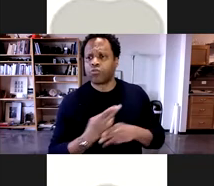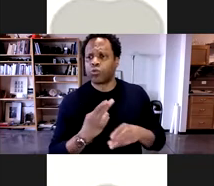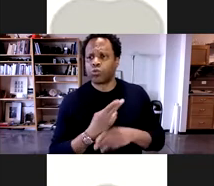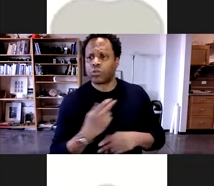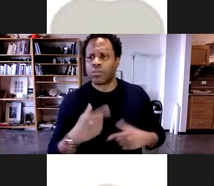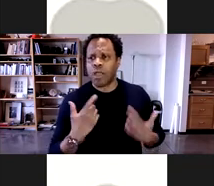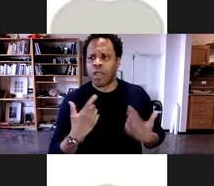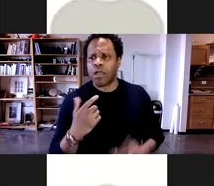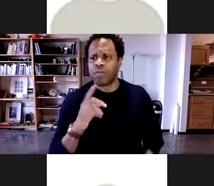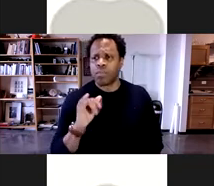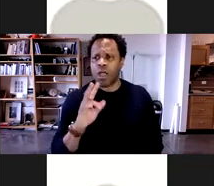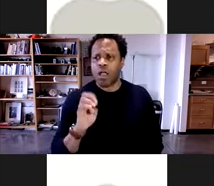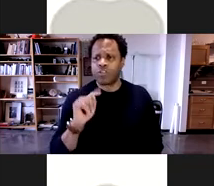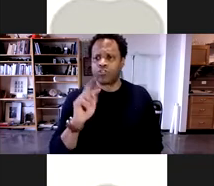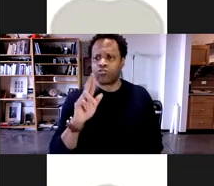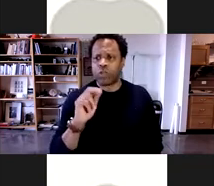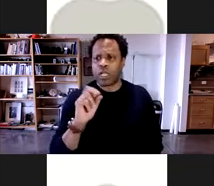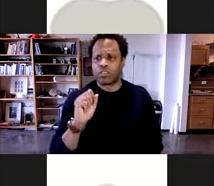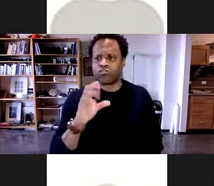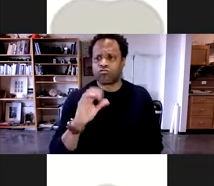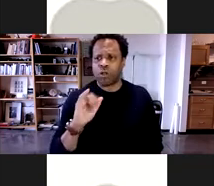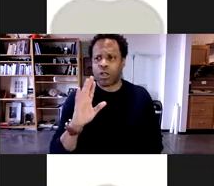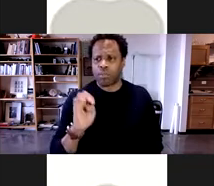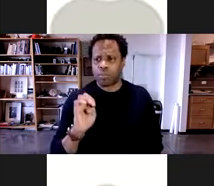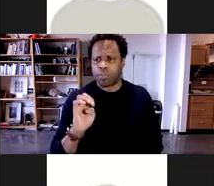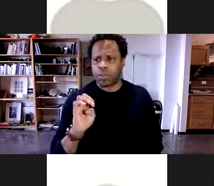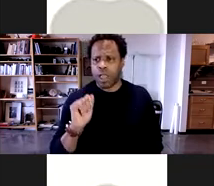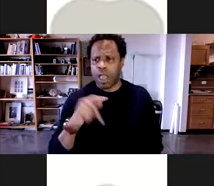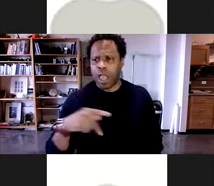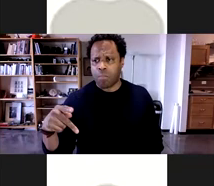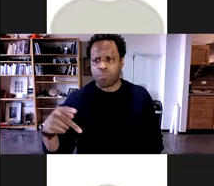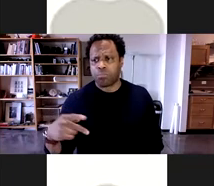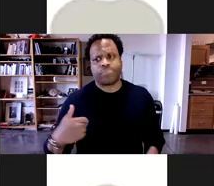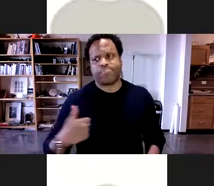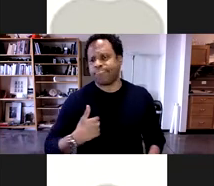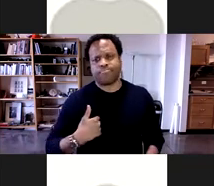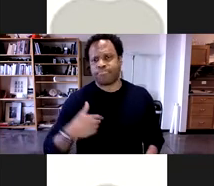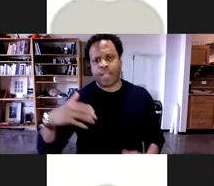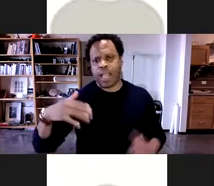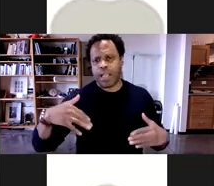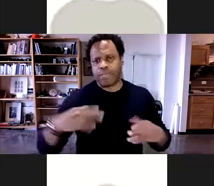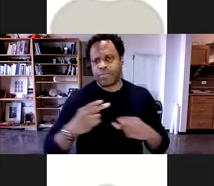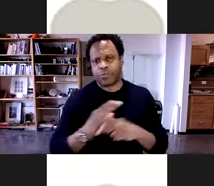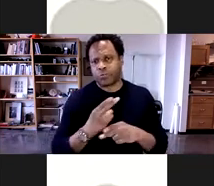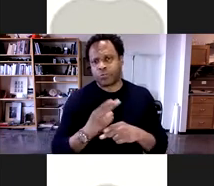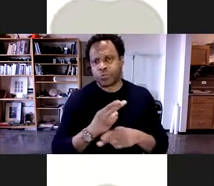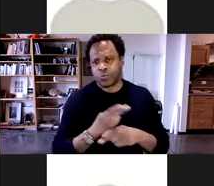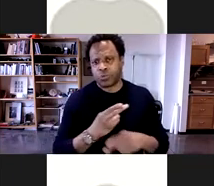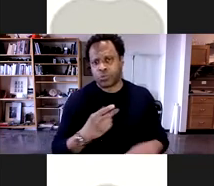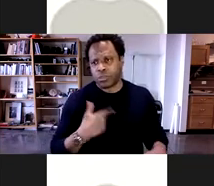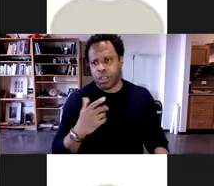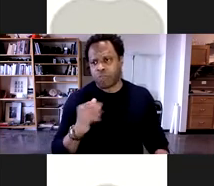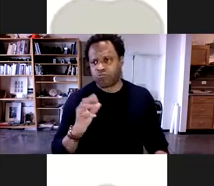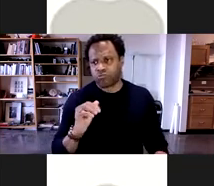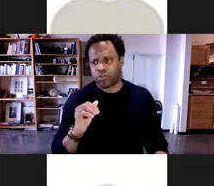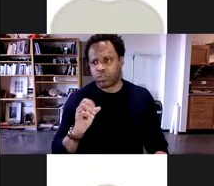Okay, she asks, have you used the Live Transcribe app? And I have not.